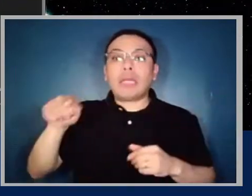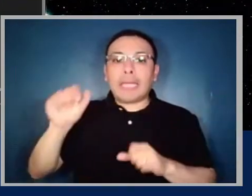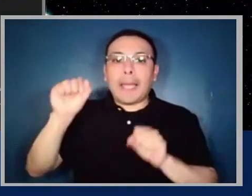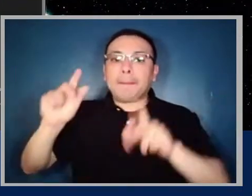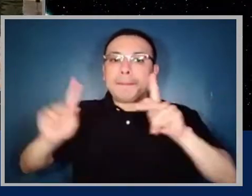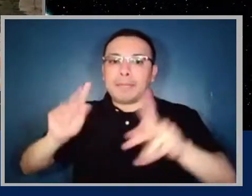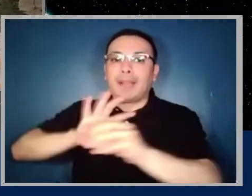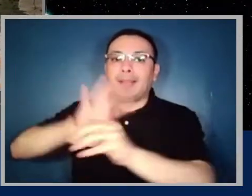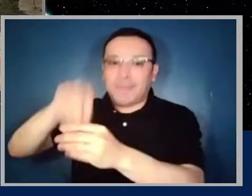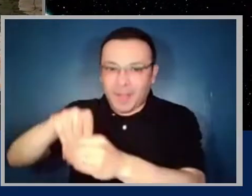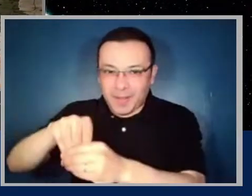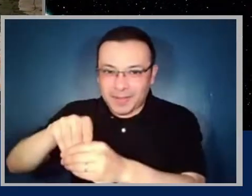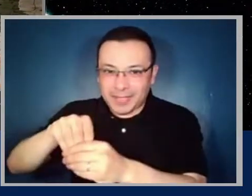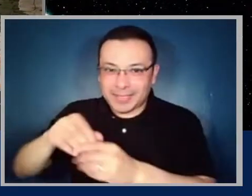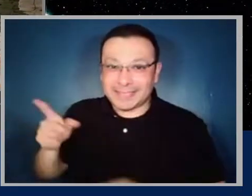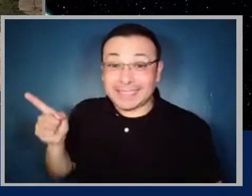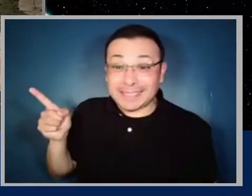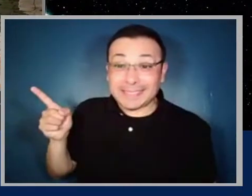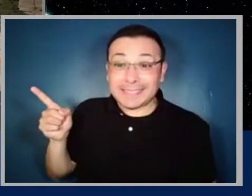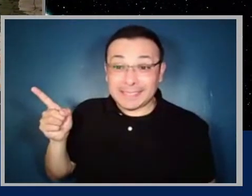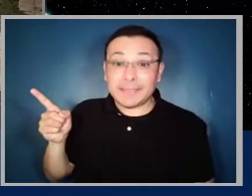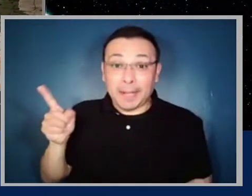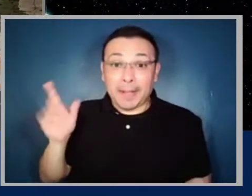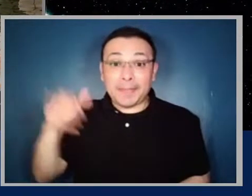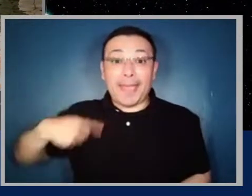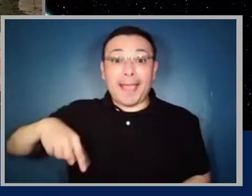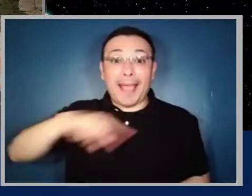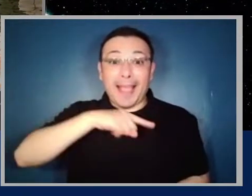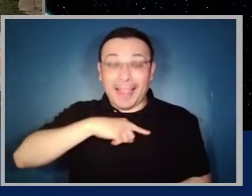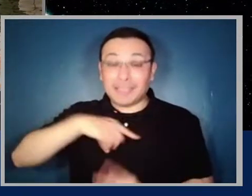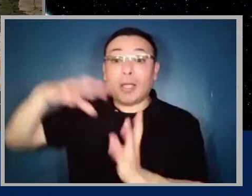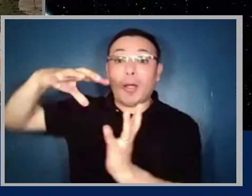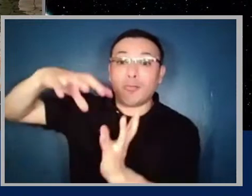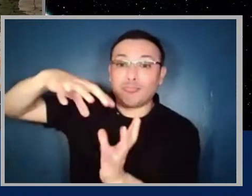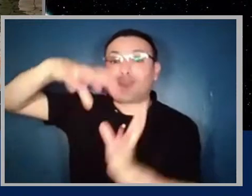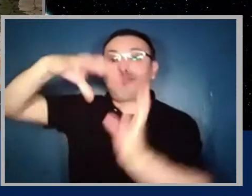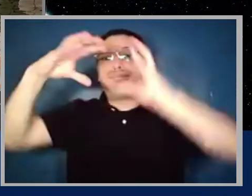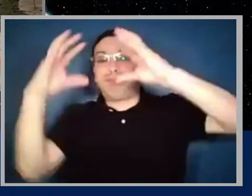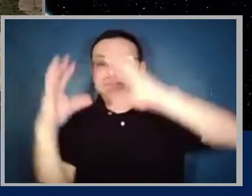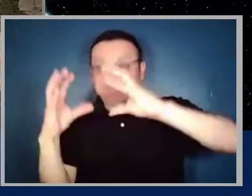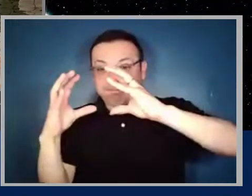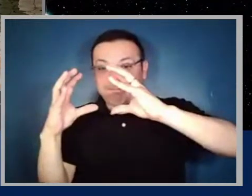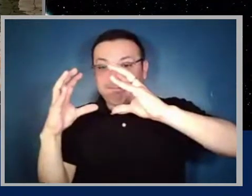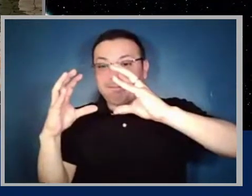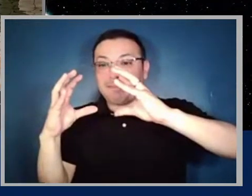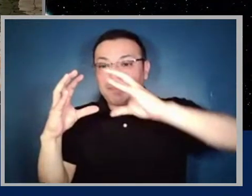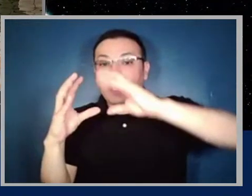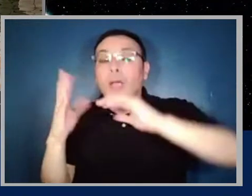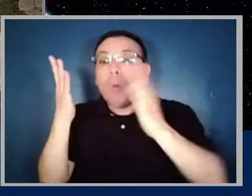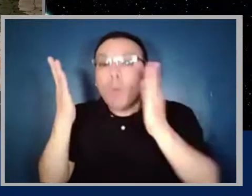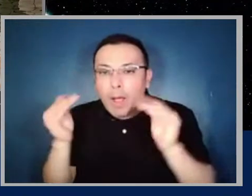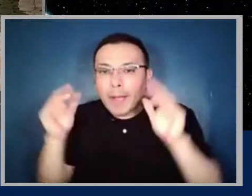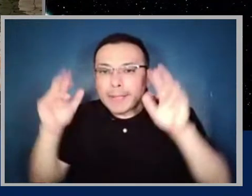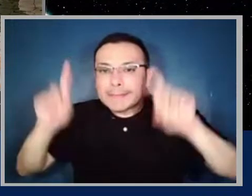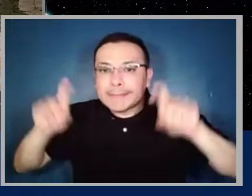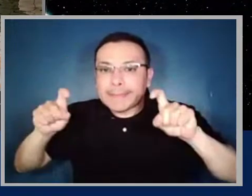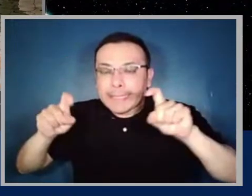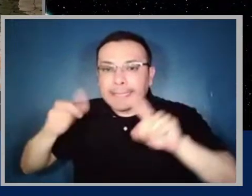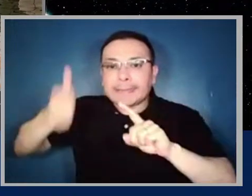operates just like the CMTA does. This is us flipping it over, testing our manual uprighting systems.